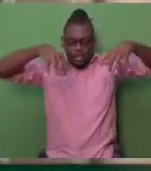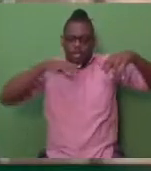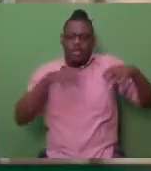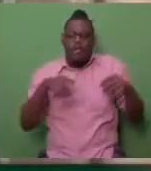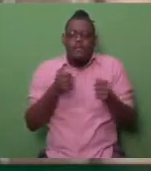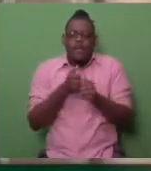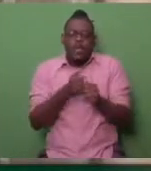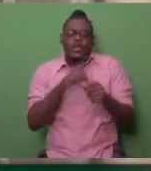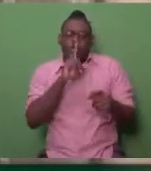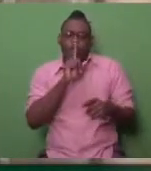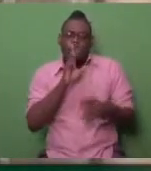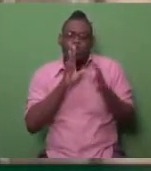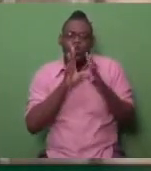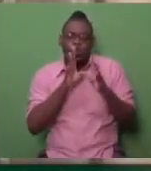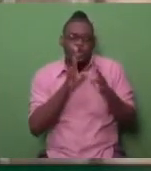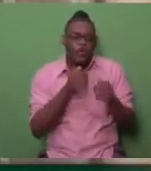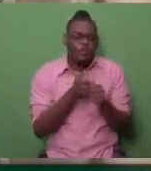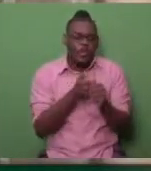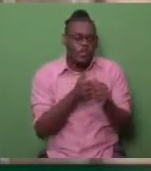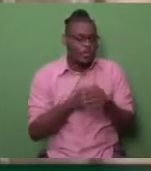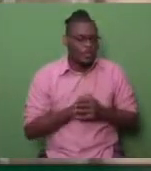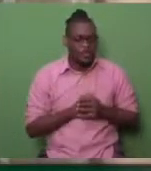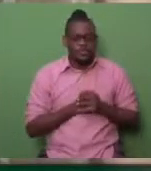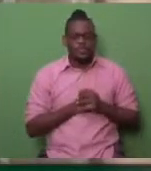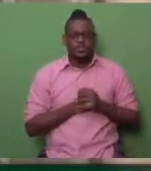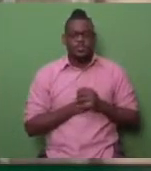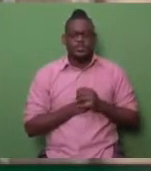to clear the air.